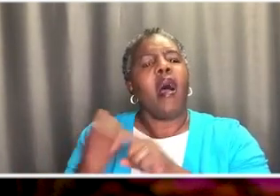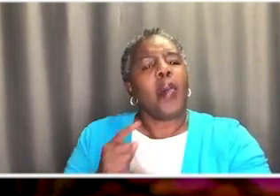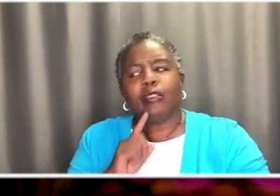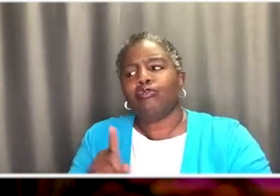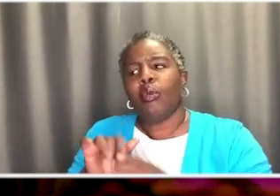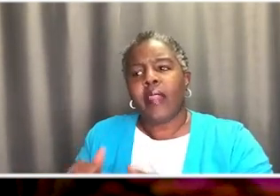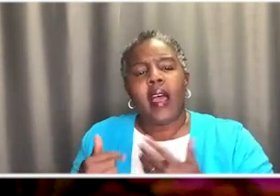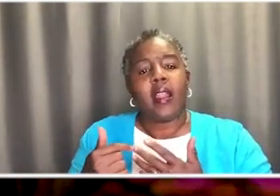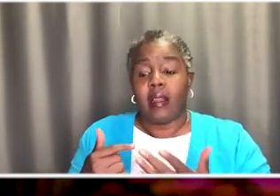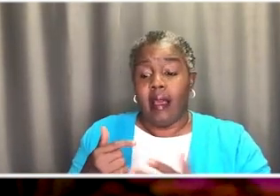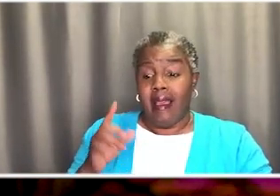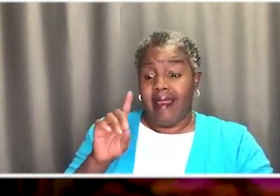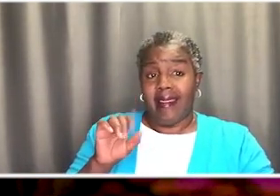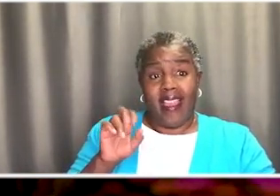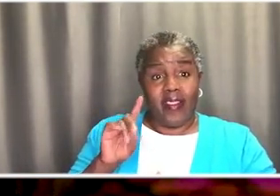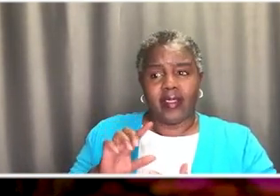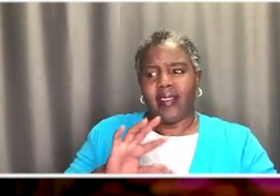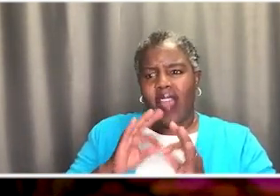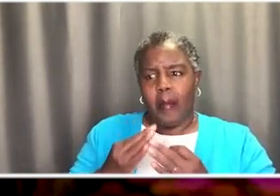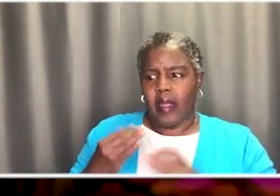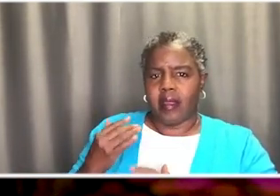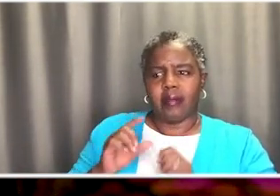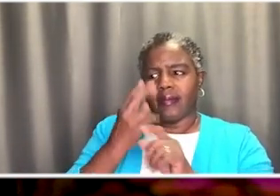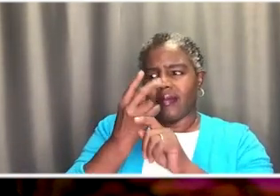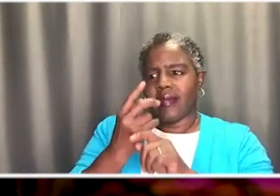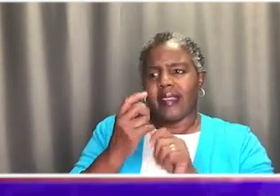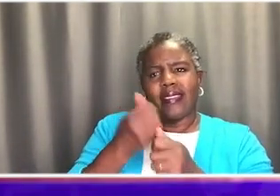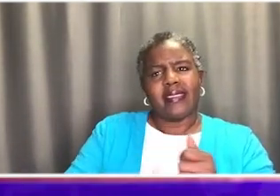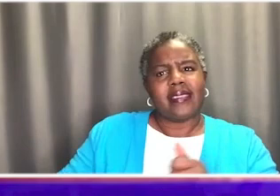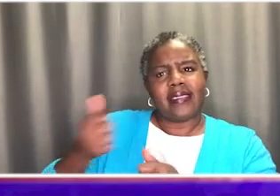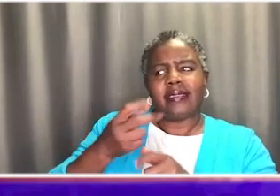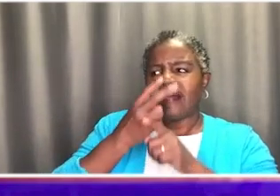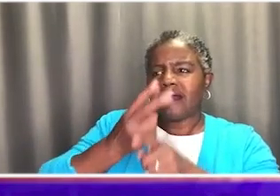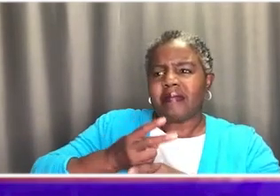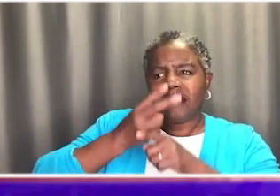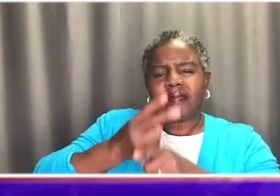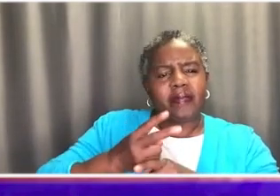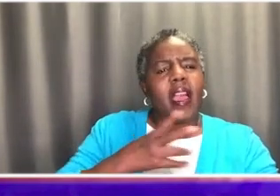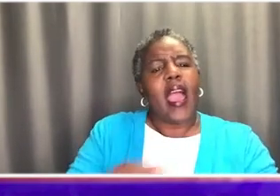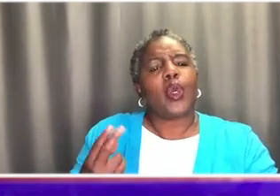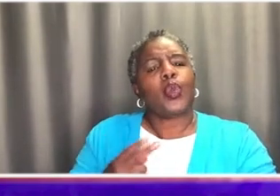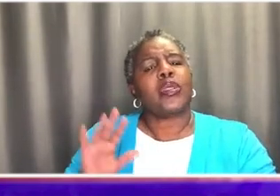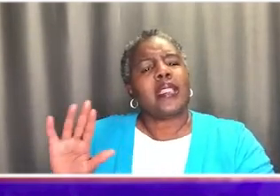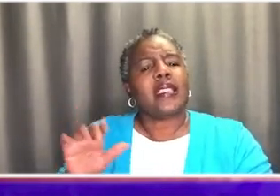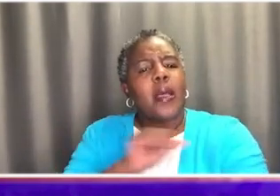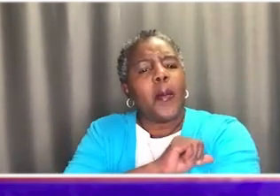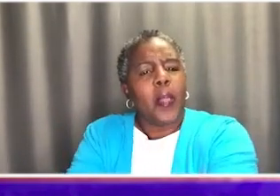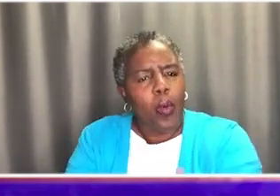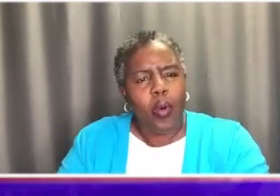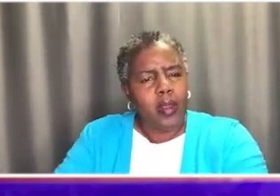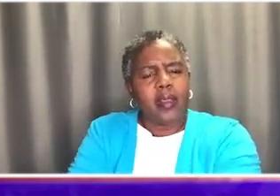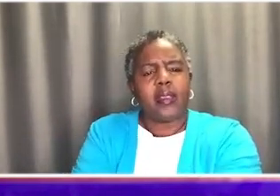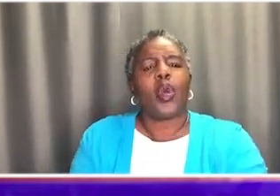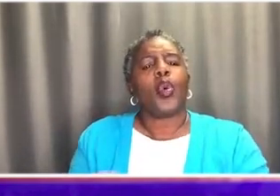the bloodline of David remained in the kingdom. And he used all of his power and authority